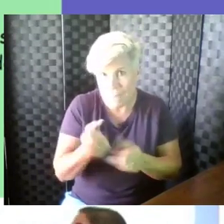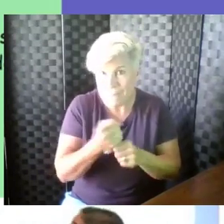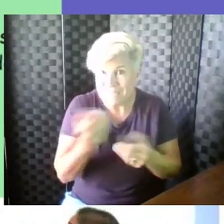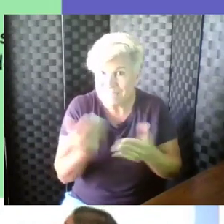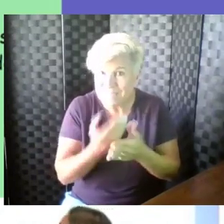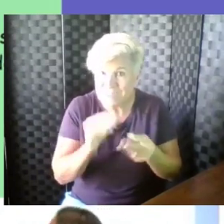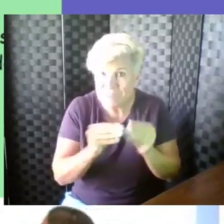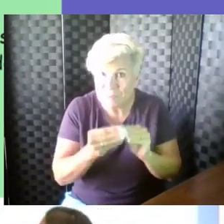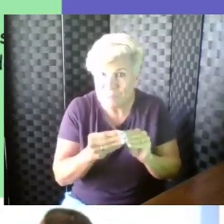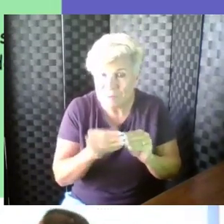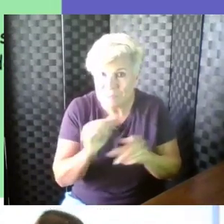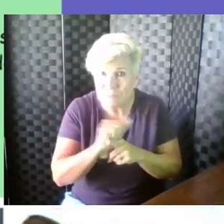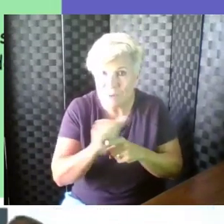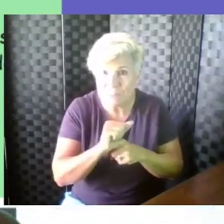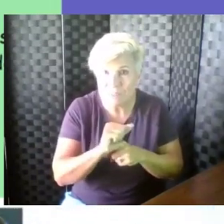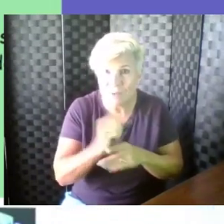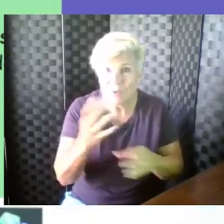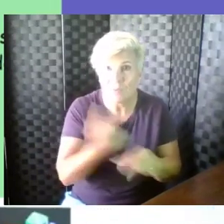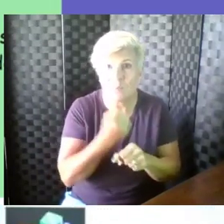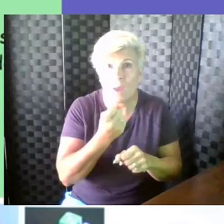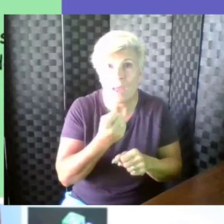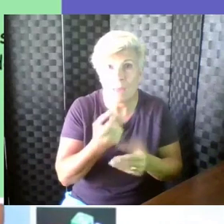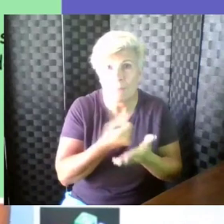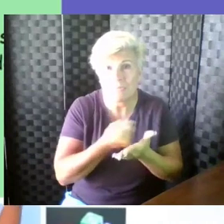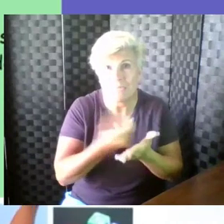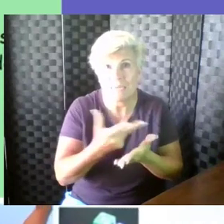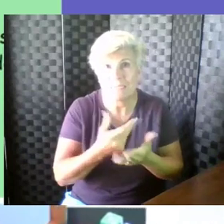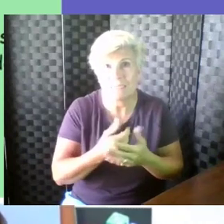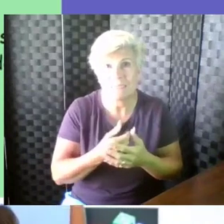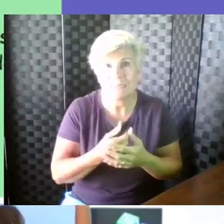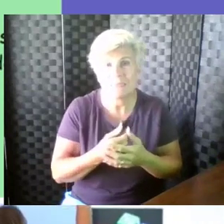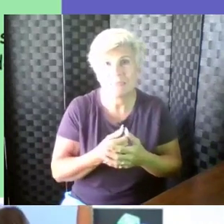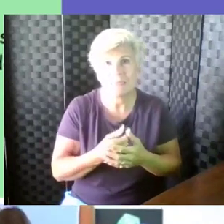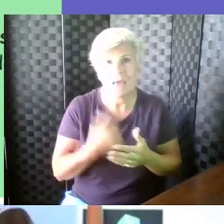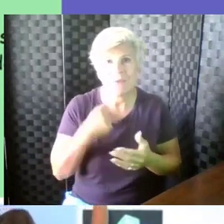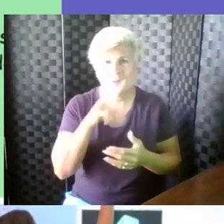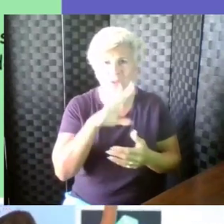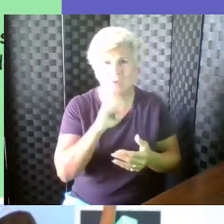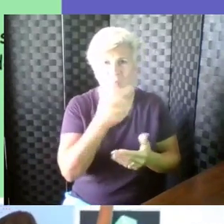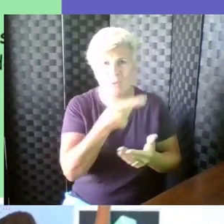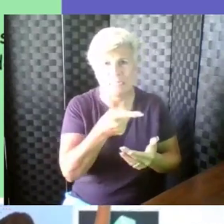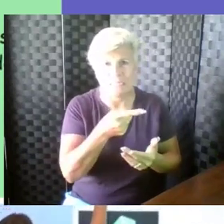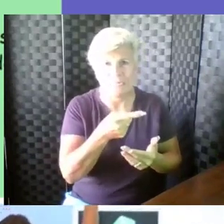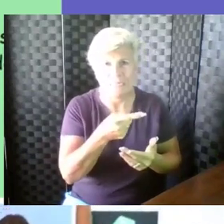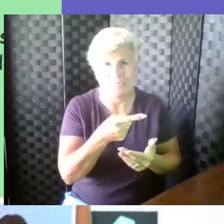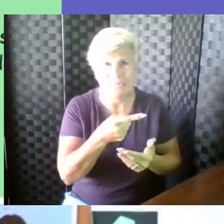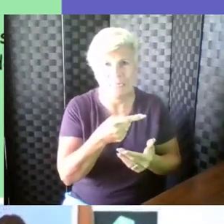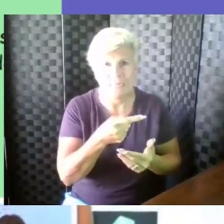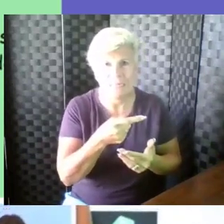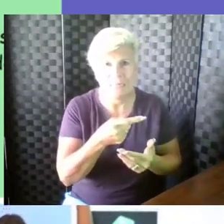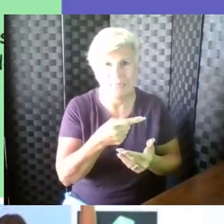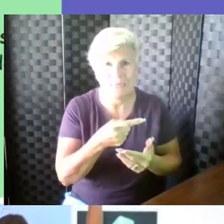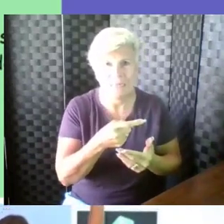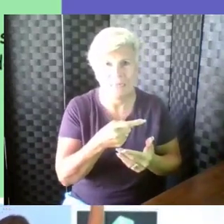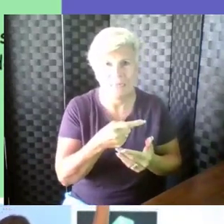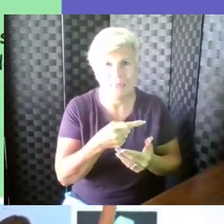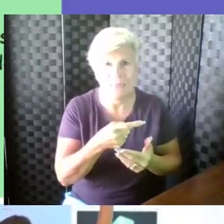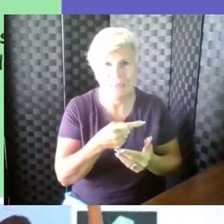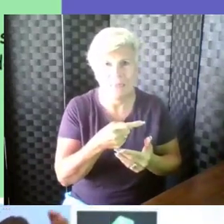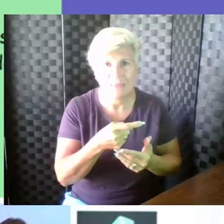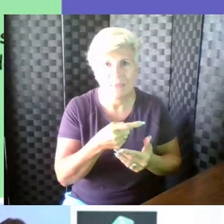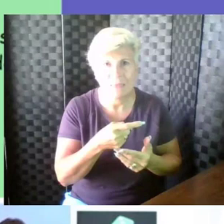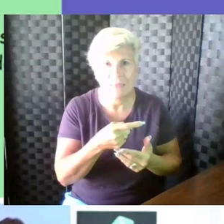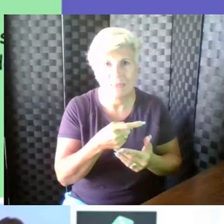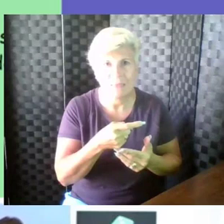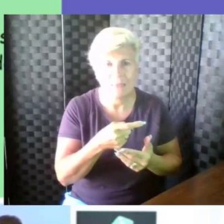for yourself to practice this, you're going to grab a dice. I actually have a dice rolling tool right here. Ooh, somewhere